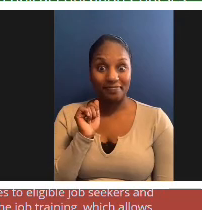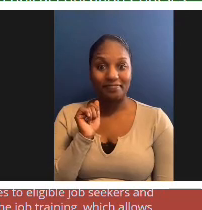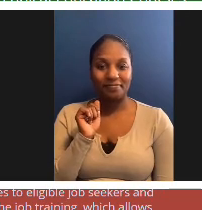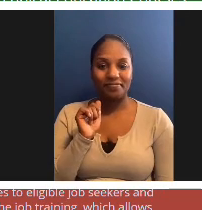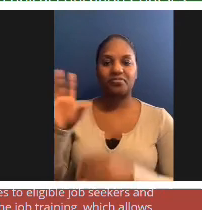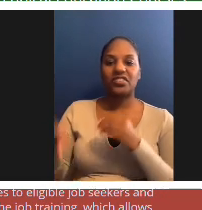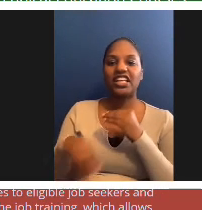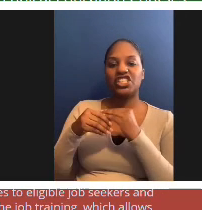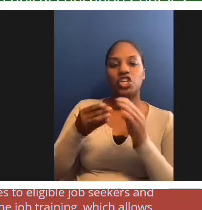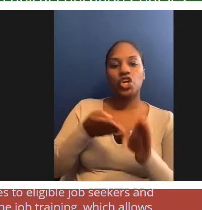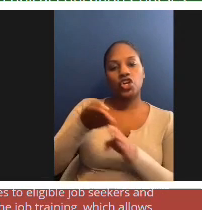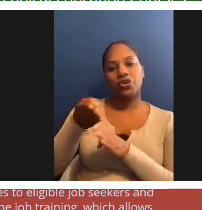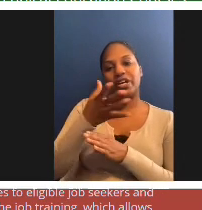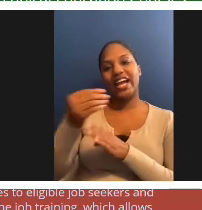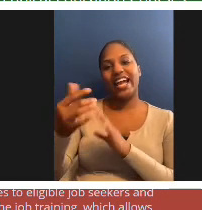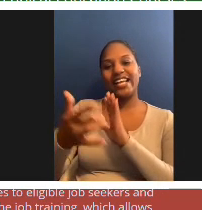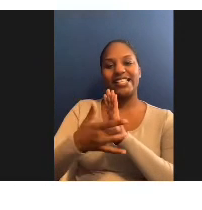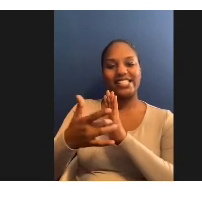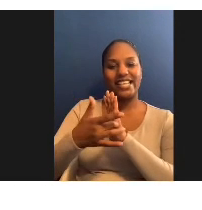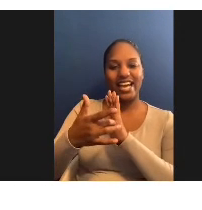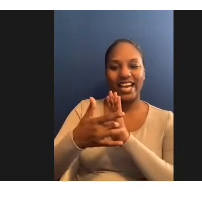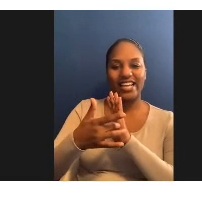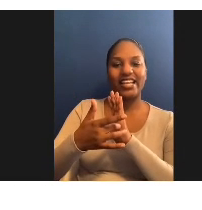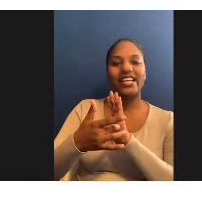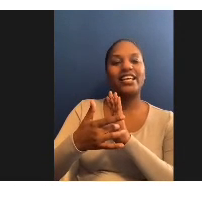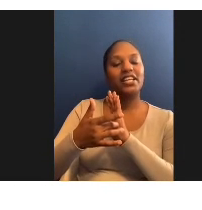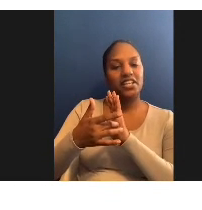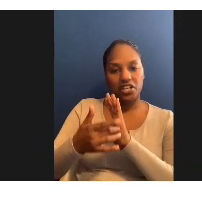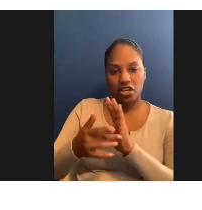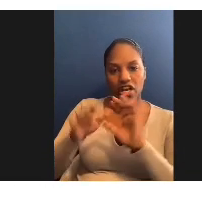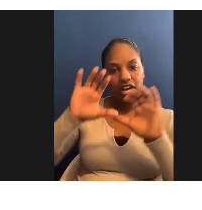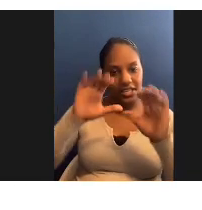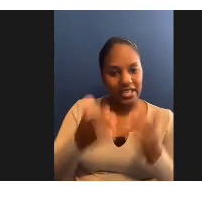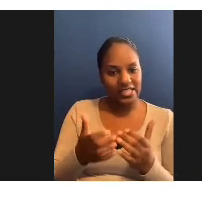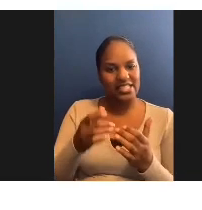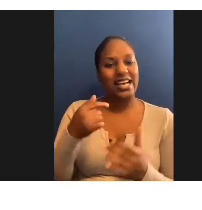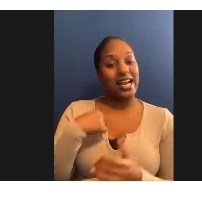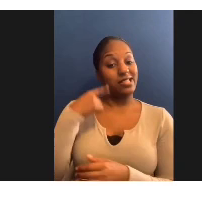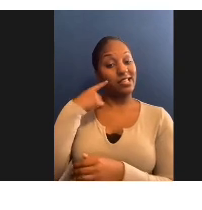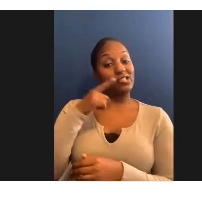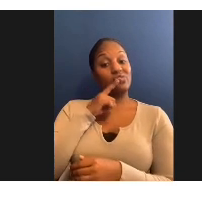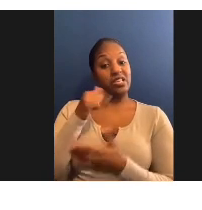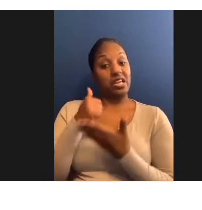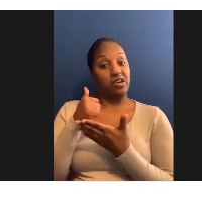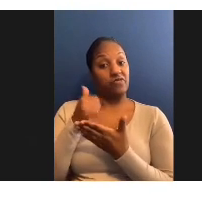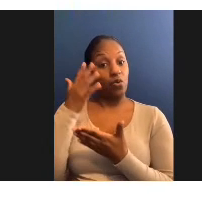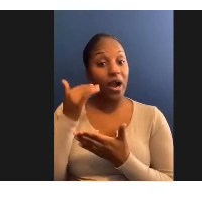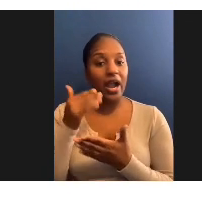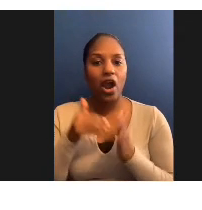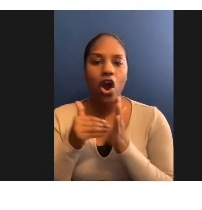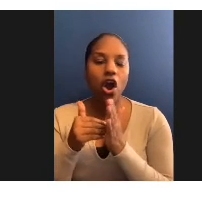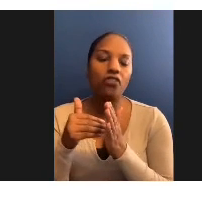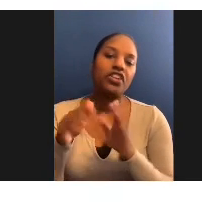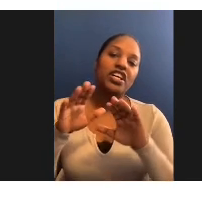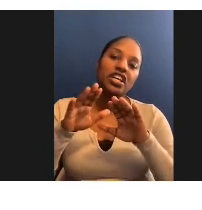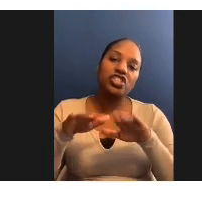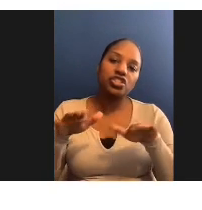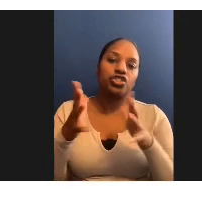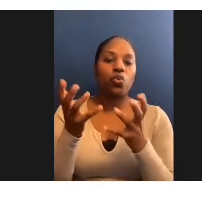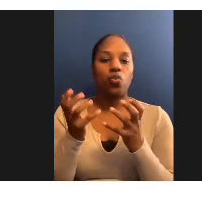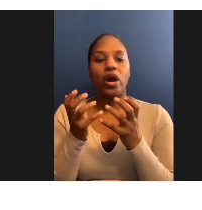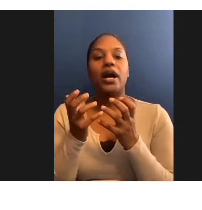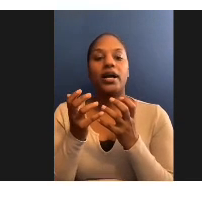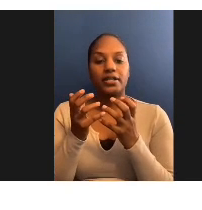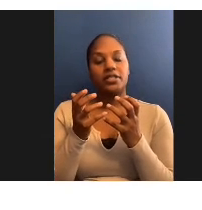Additionally, career and tech ed courses. This I think is very helpful because a lot of times kids want to,